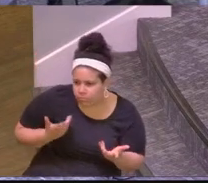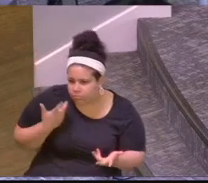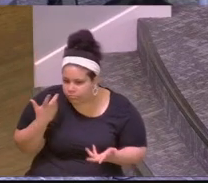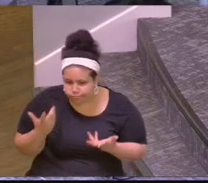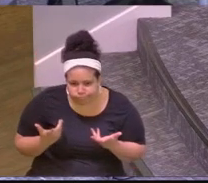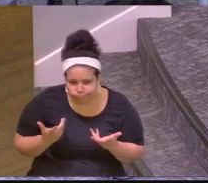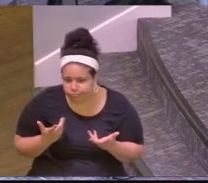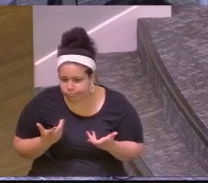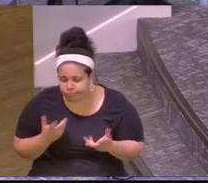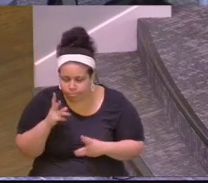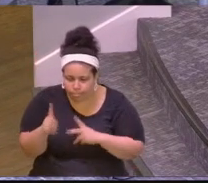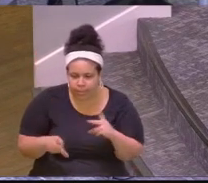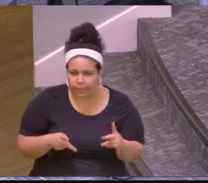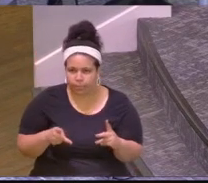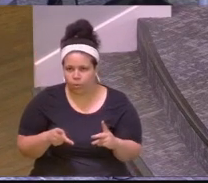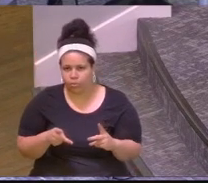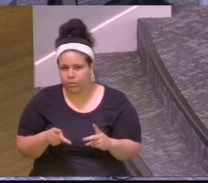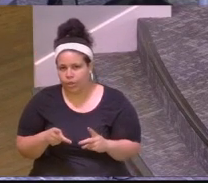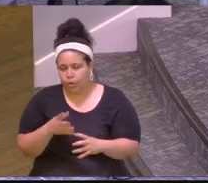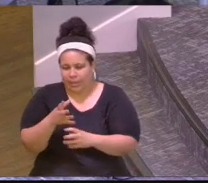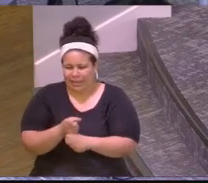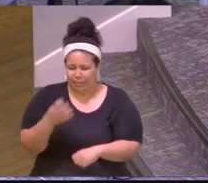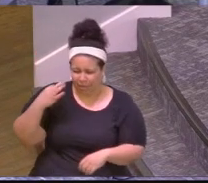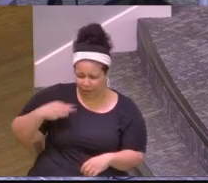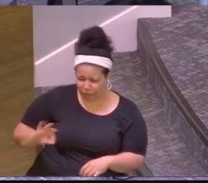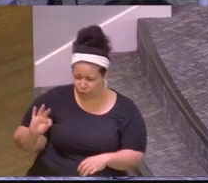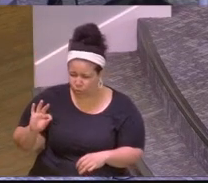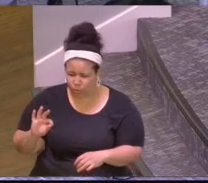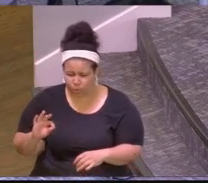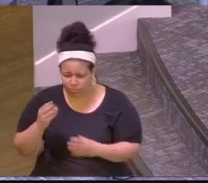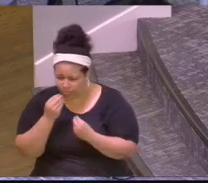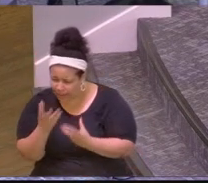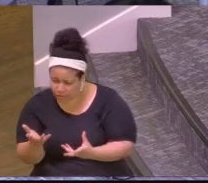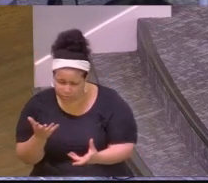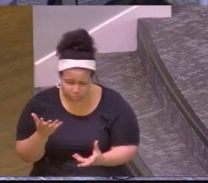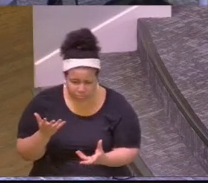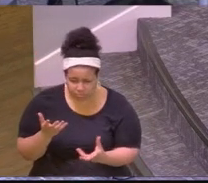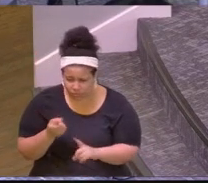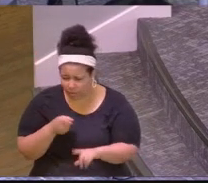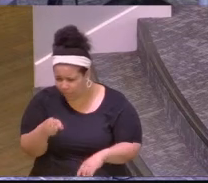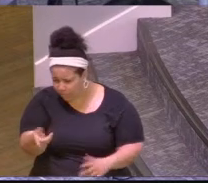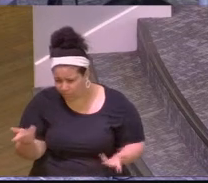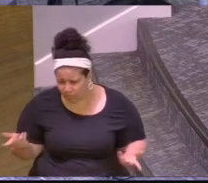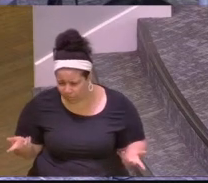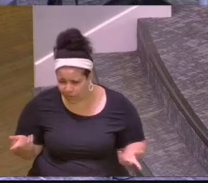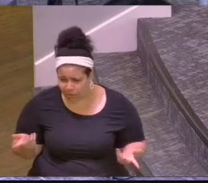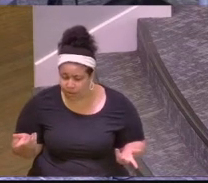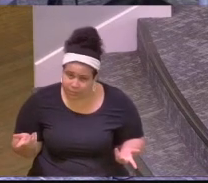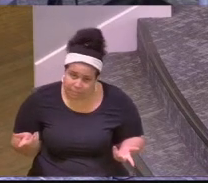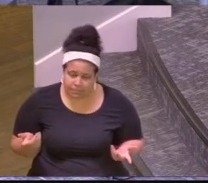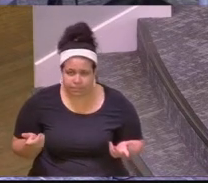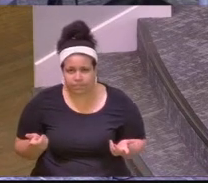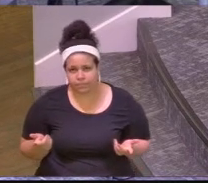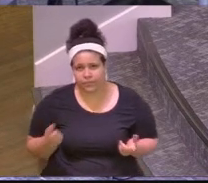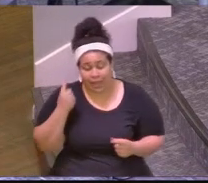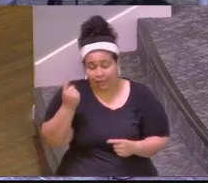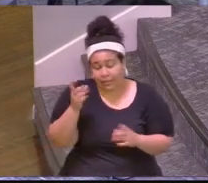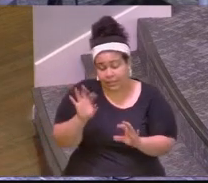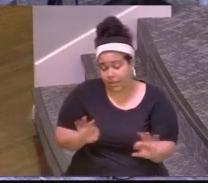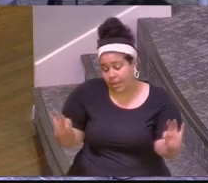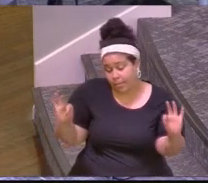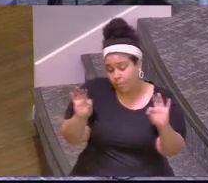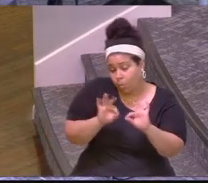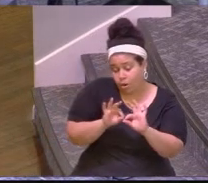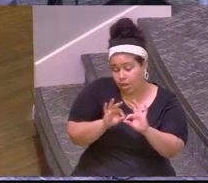the information out of it. So that would be my question, and for the people who are here, and then I think it's something that is important for us to know